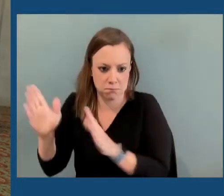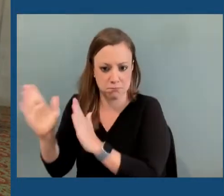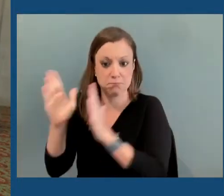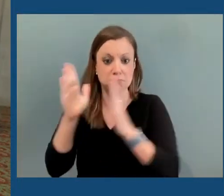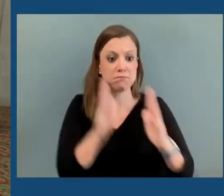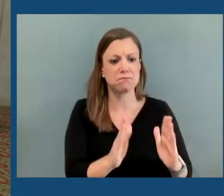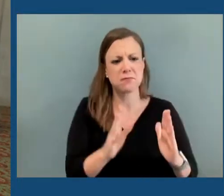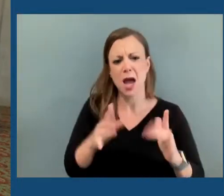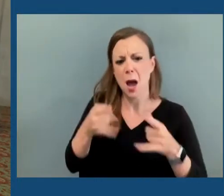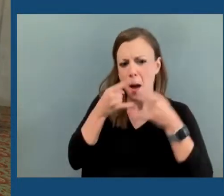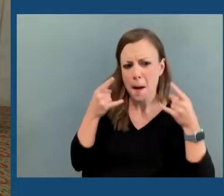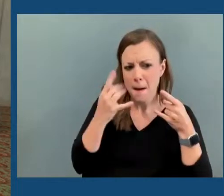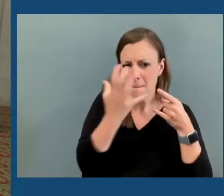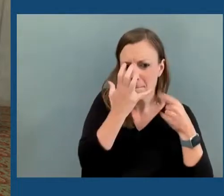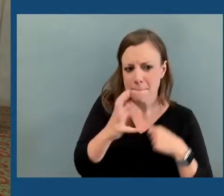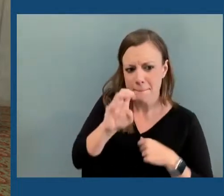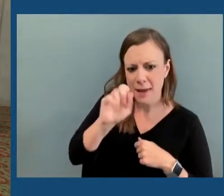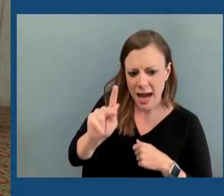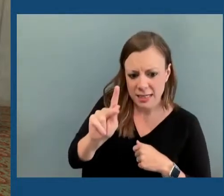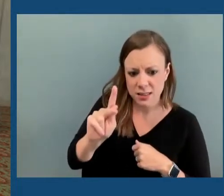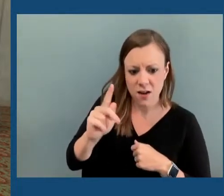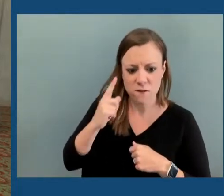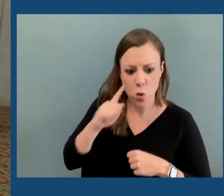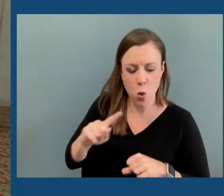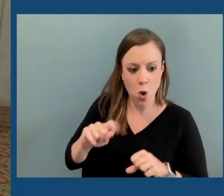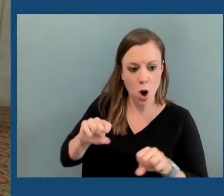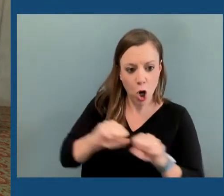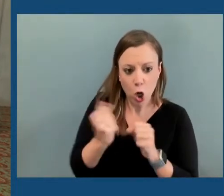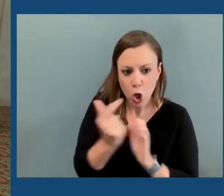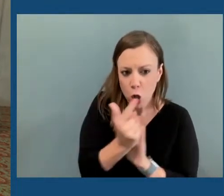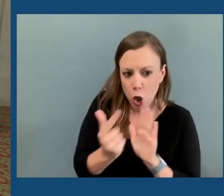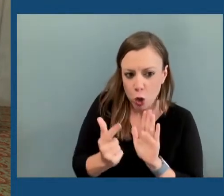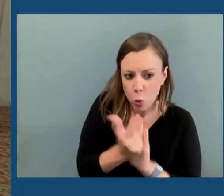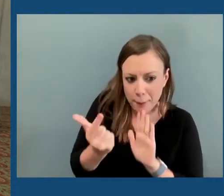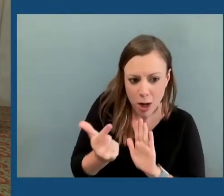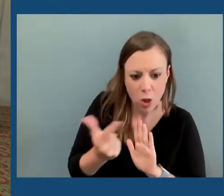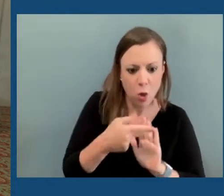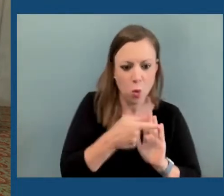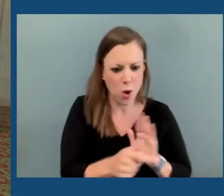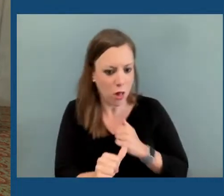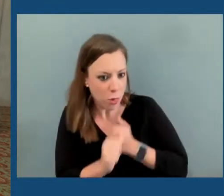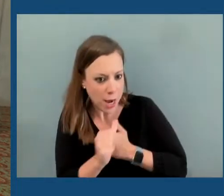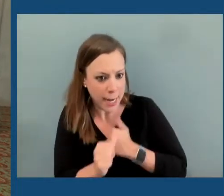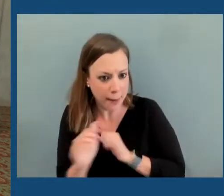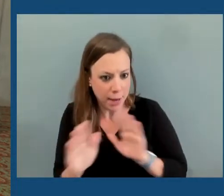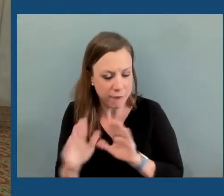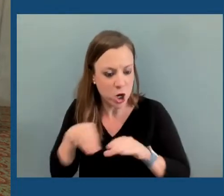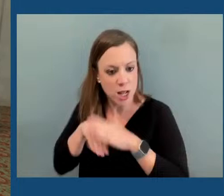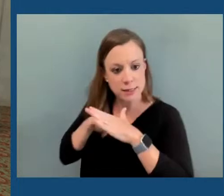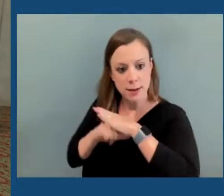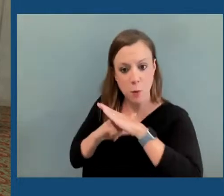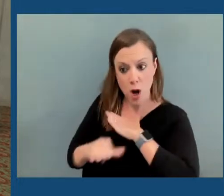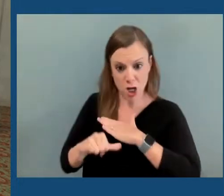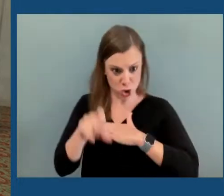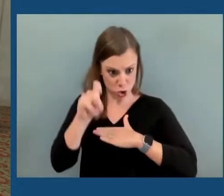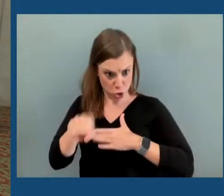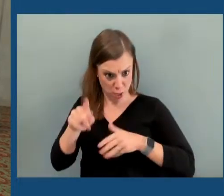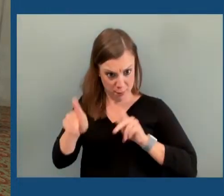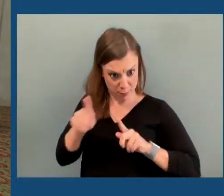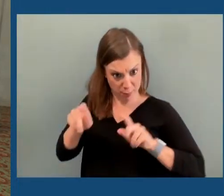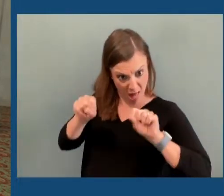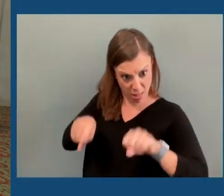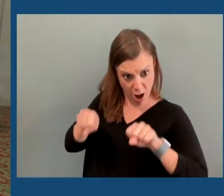criminal or threatening behavior in the subway, but I guess I'm curious whether you think people should be allowed to wear masks